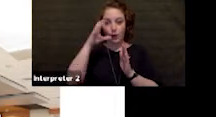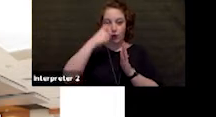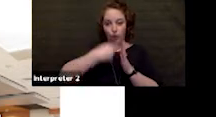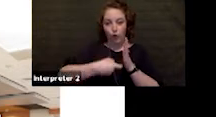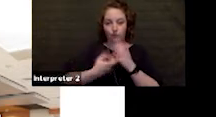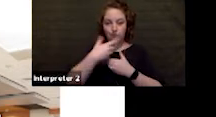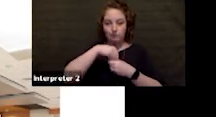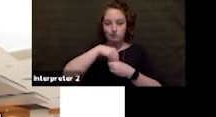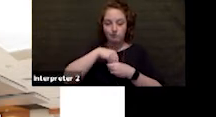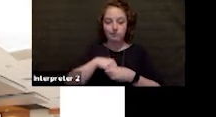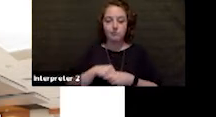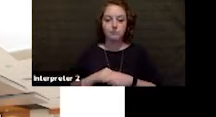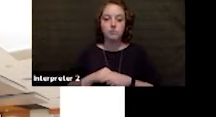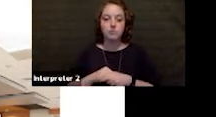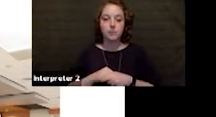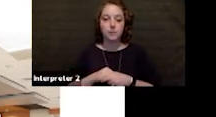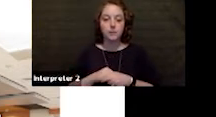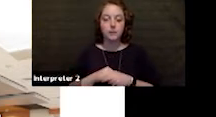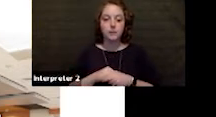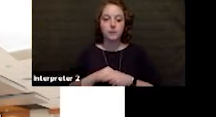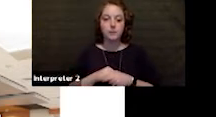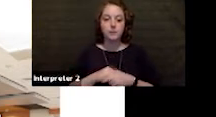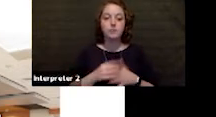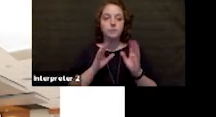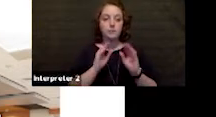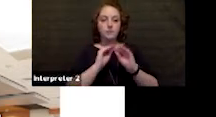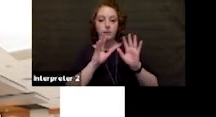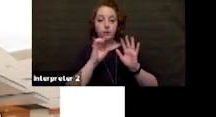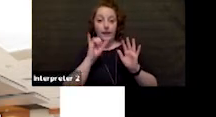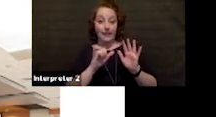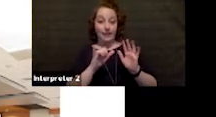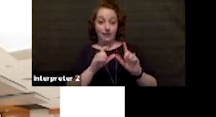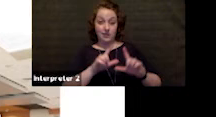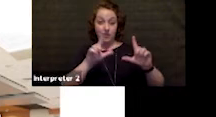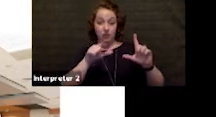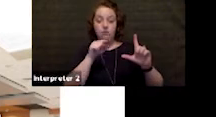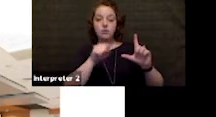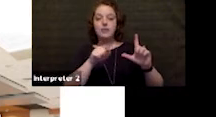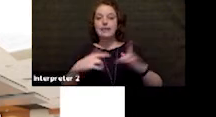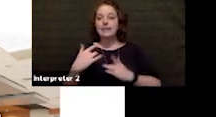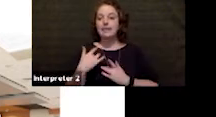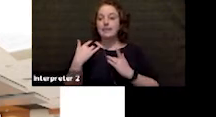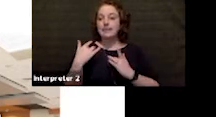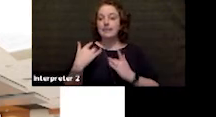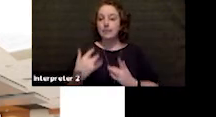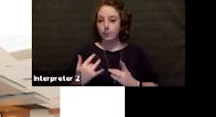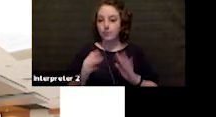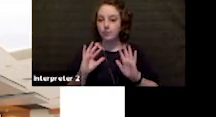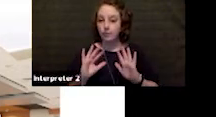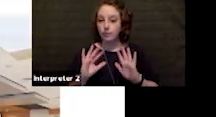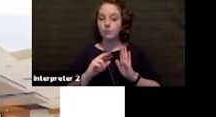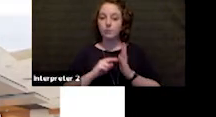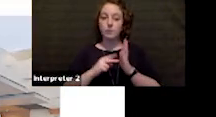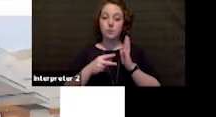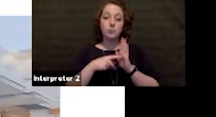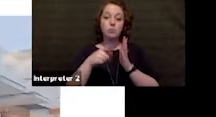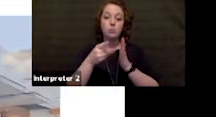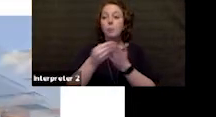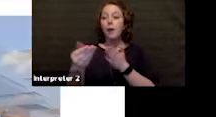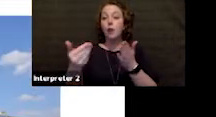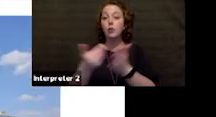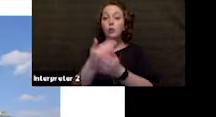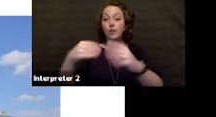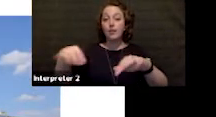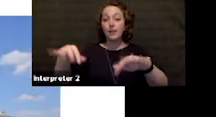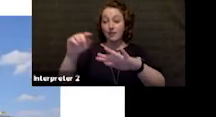slide before, it was just showing kind of a typical condition. So assuming you were purchasing, a new site and building on it, that site